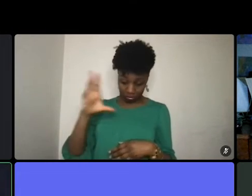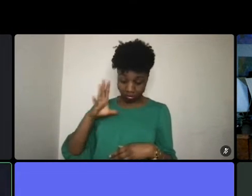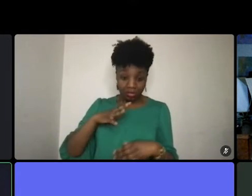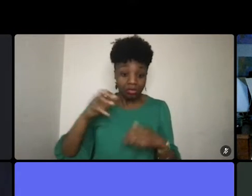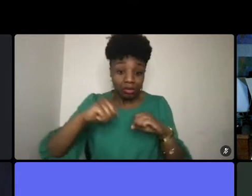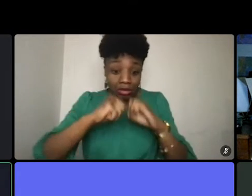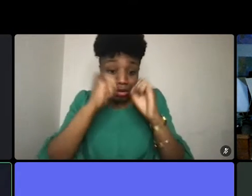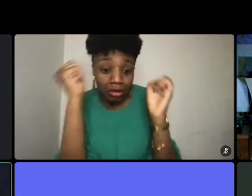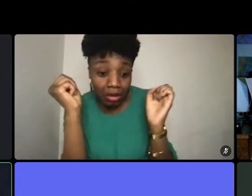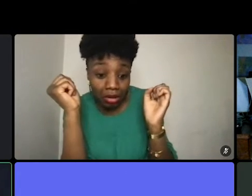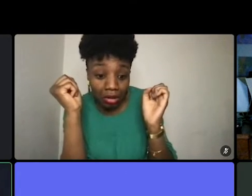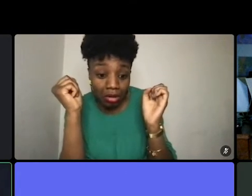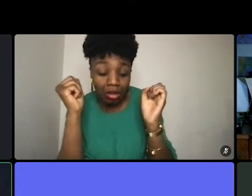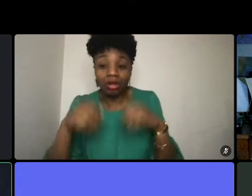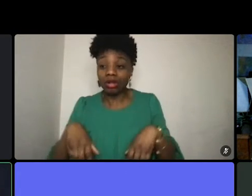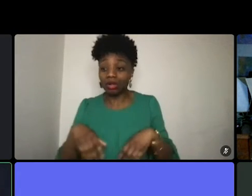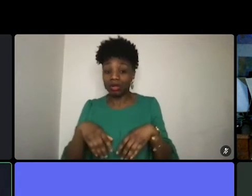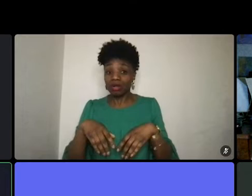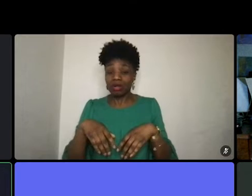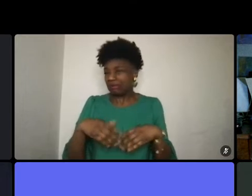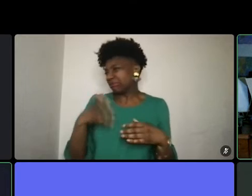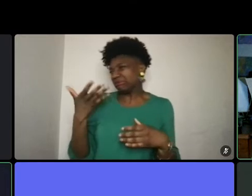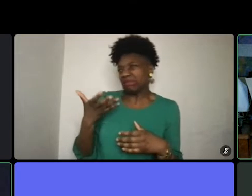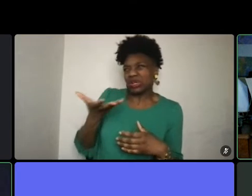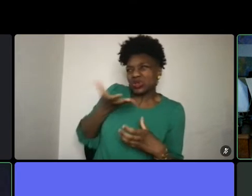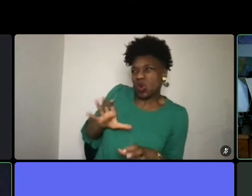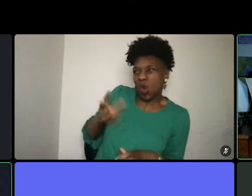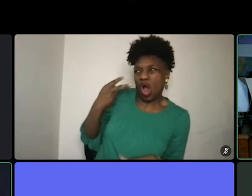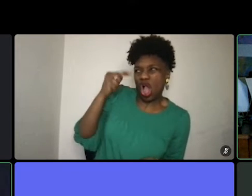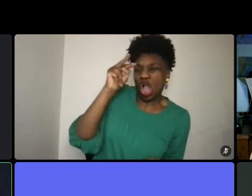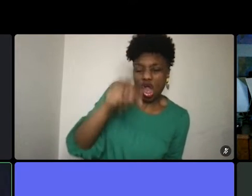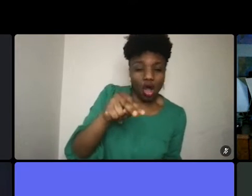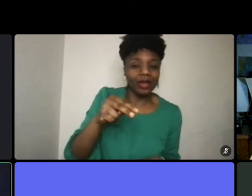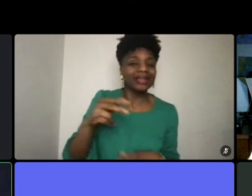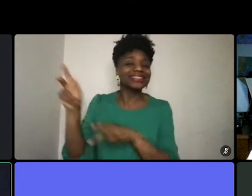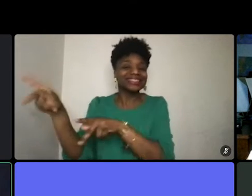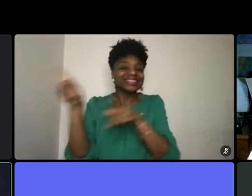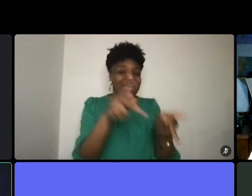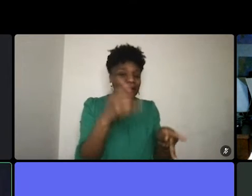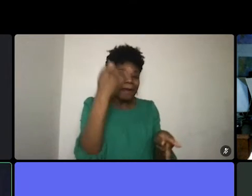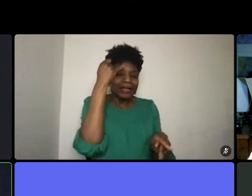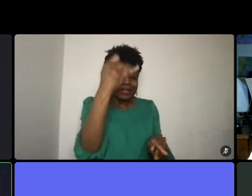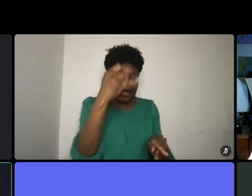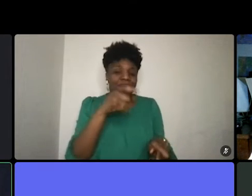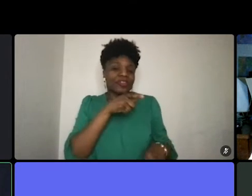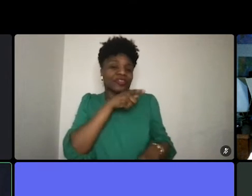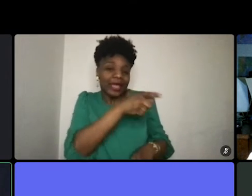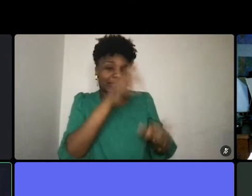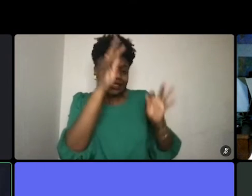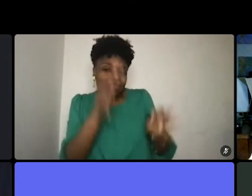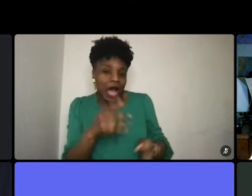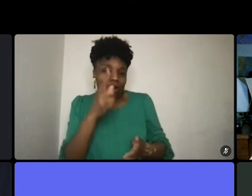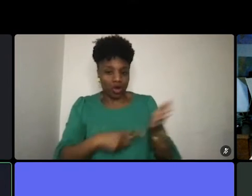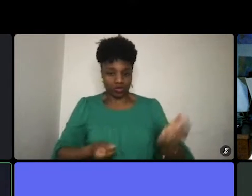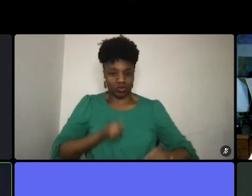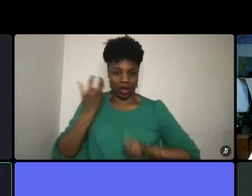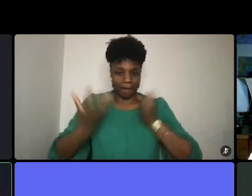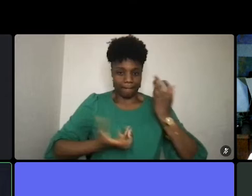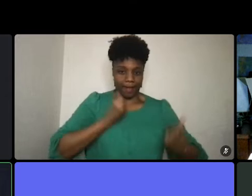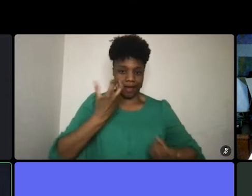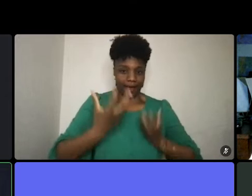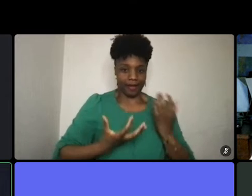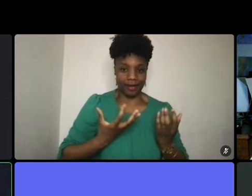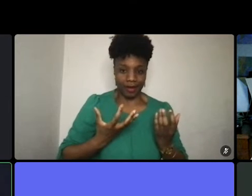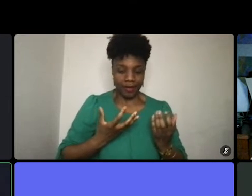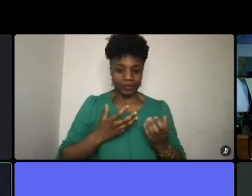go there? And if you're not, Put it to the that's fine. side. That's it. We just gonna put the flashlight somewhere else. When Okay. you're ready